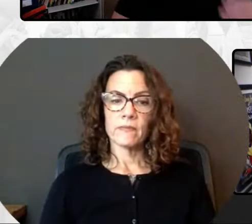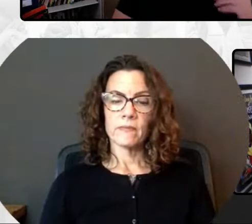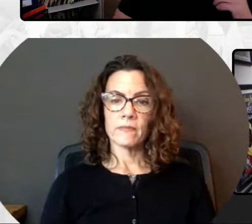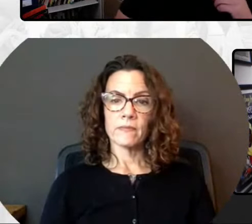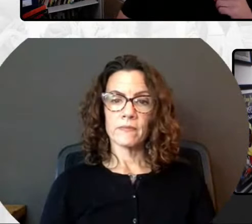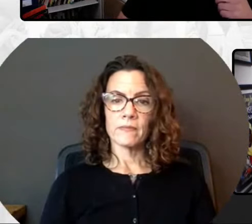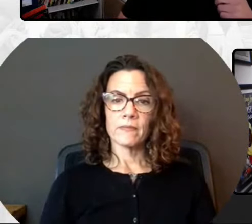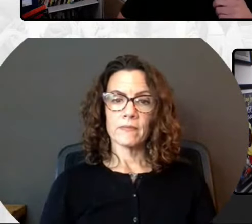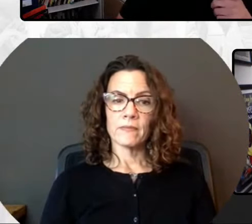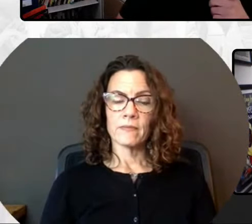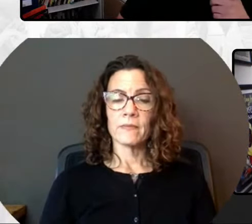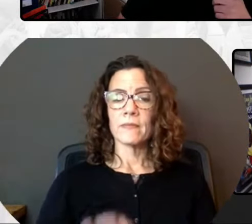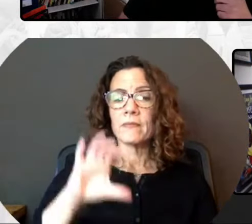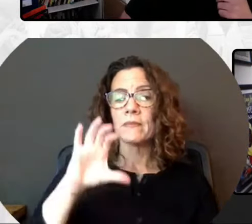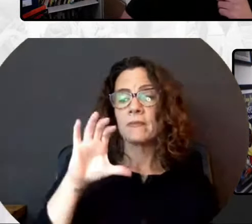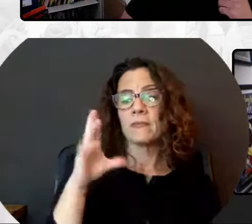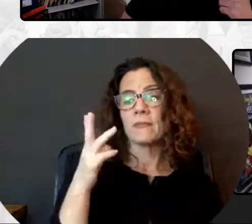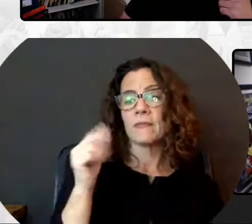Great.